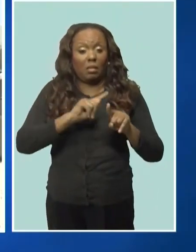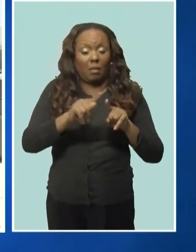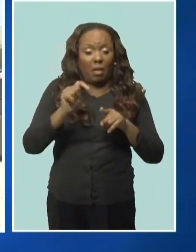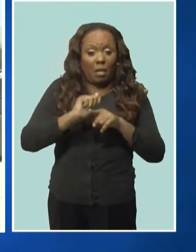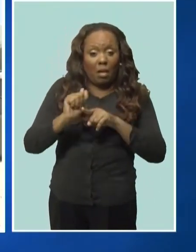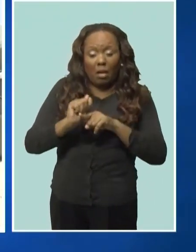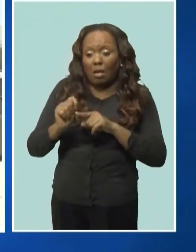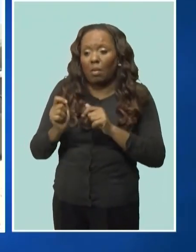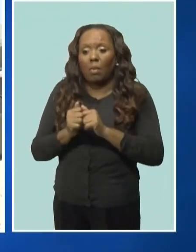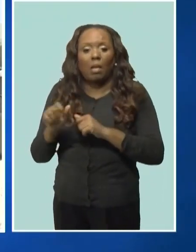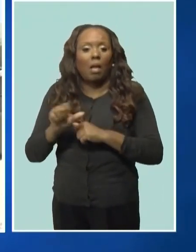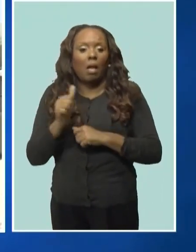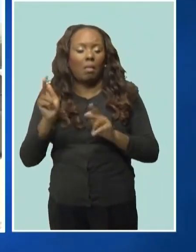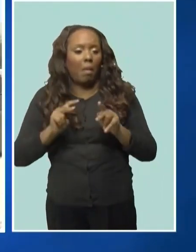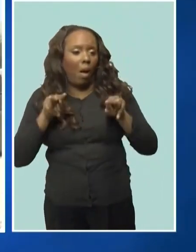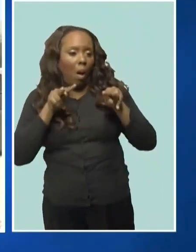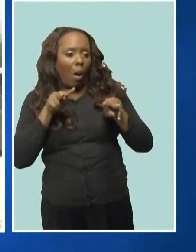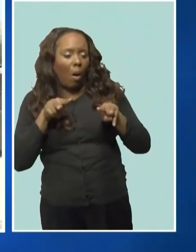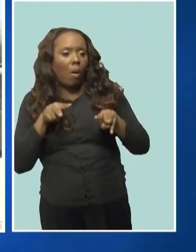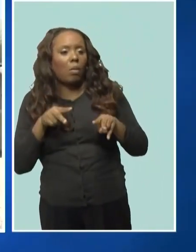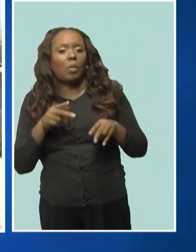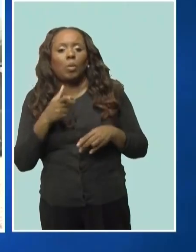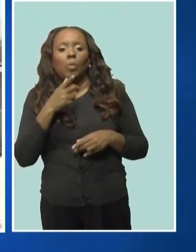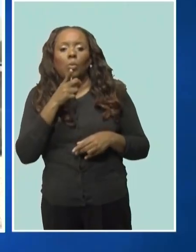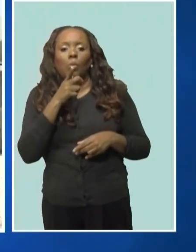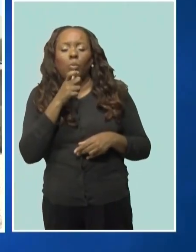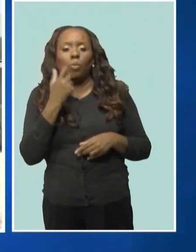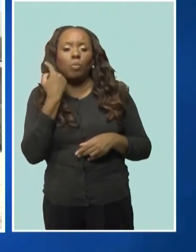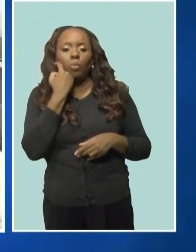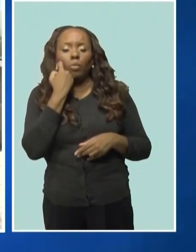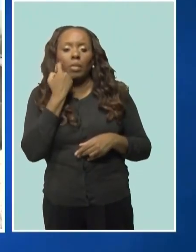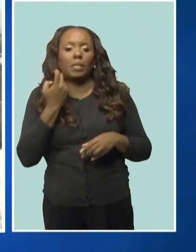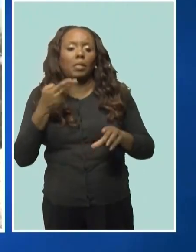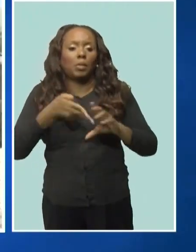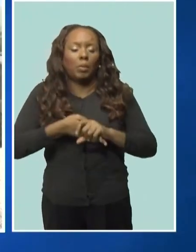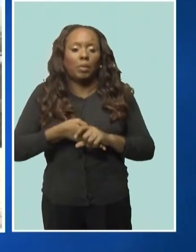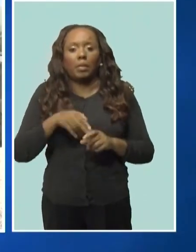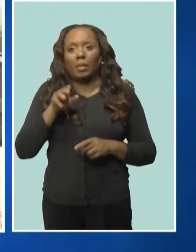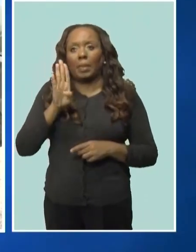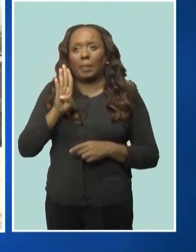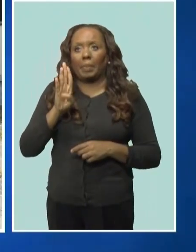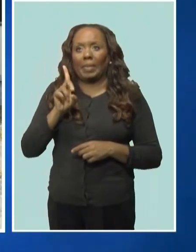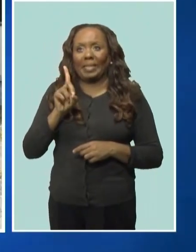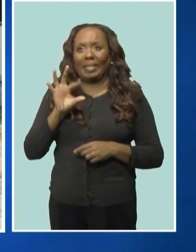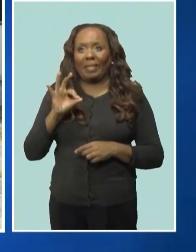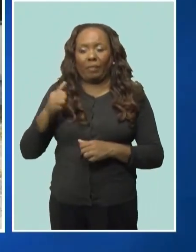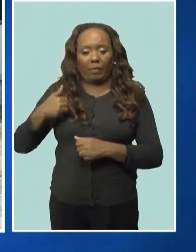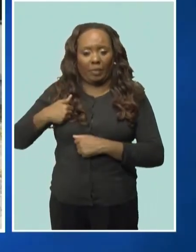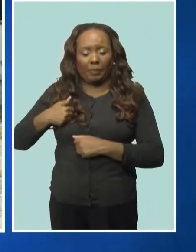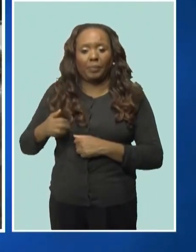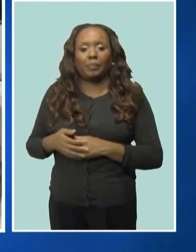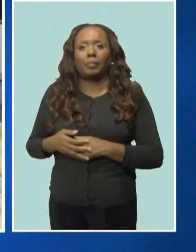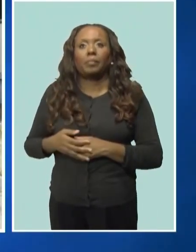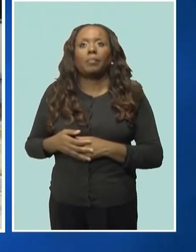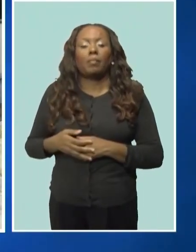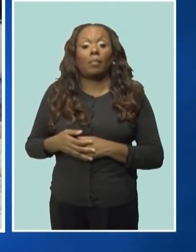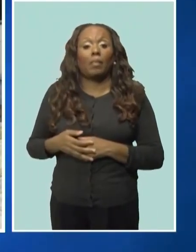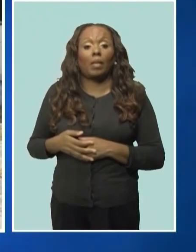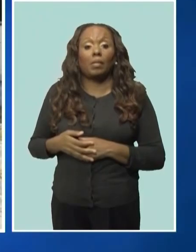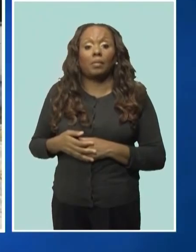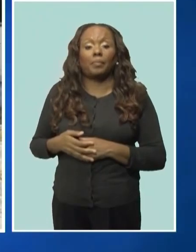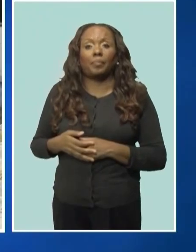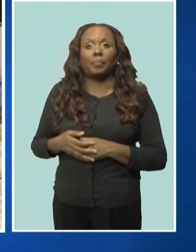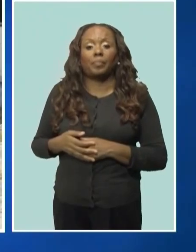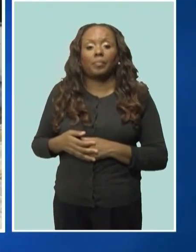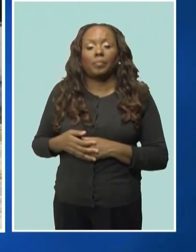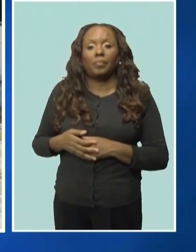some recruits who have recently joined the Barbados Defence Force. So there's continuity in the training. He says away from Paragon,